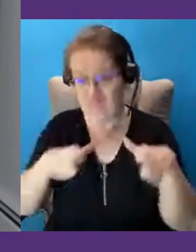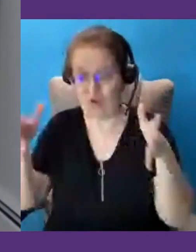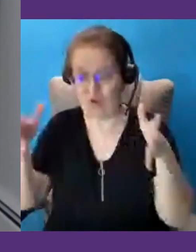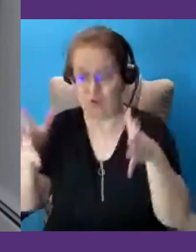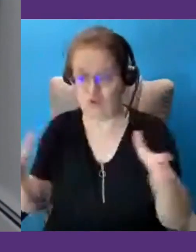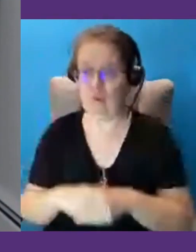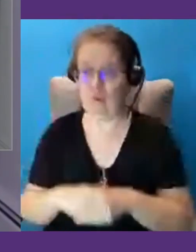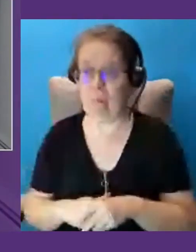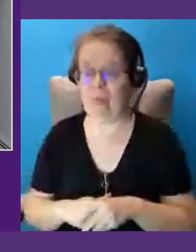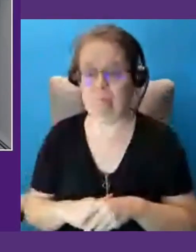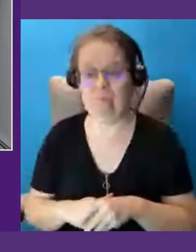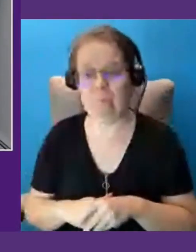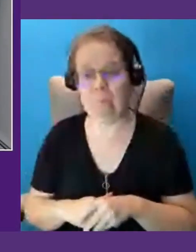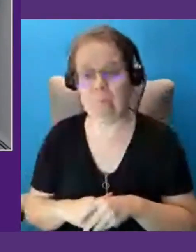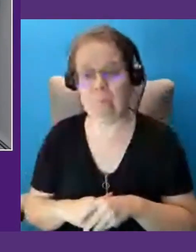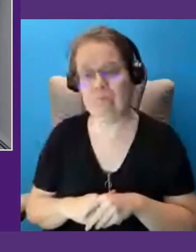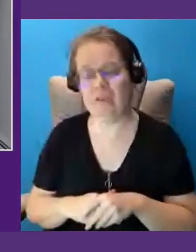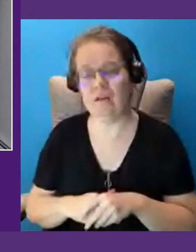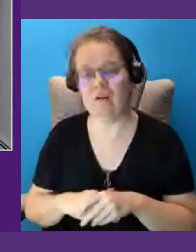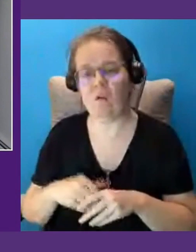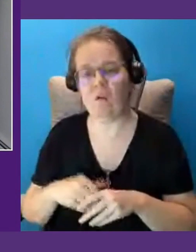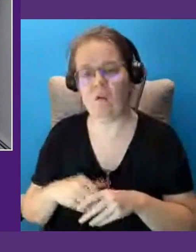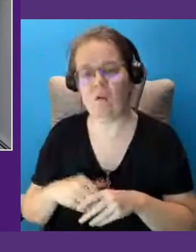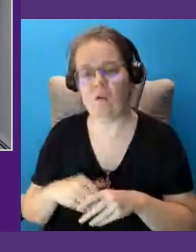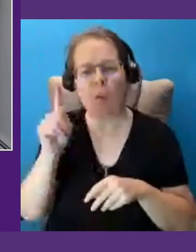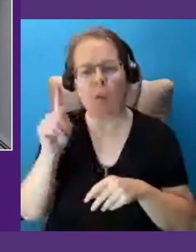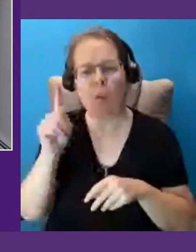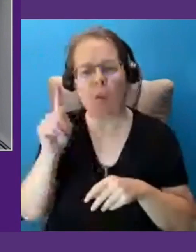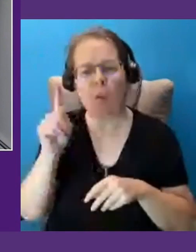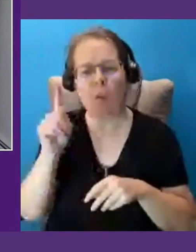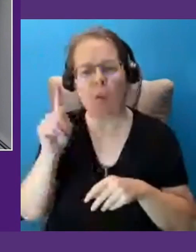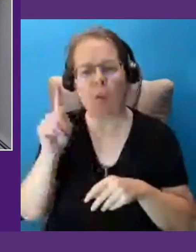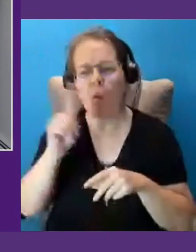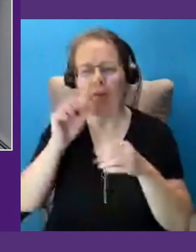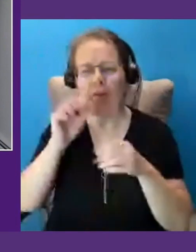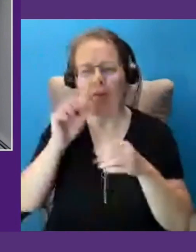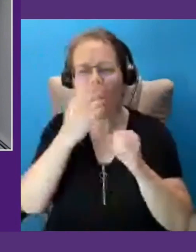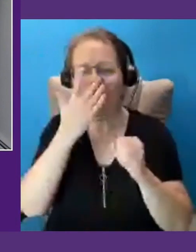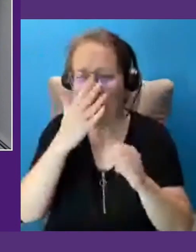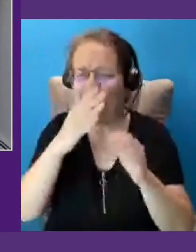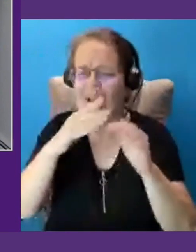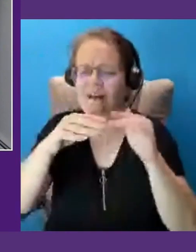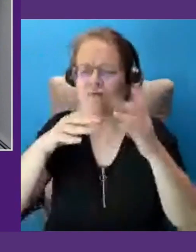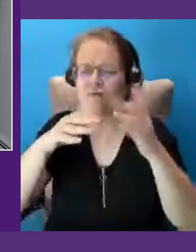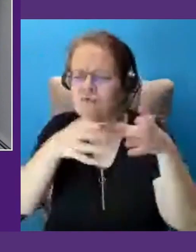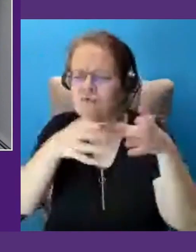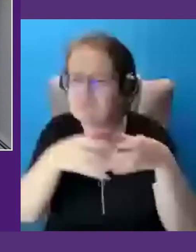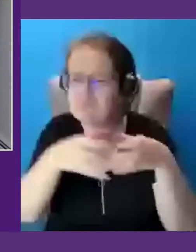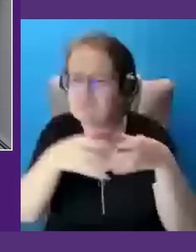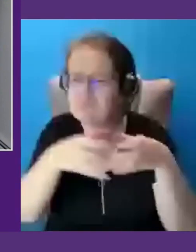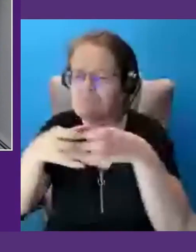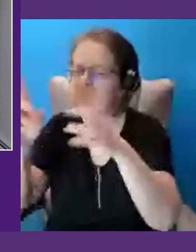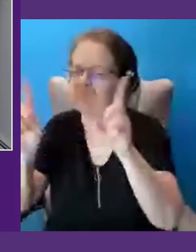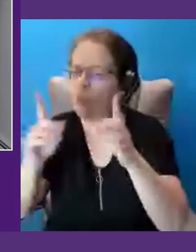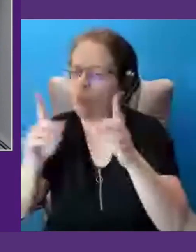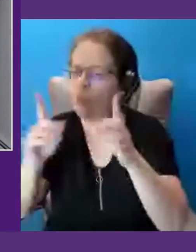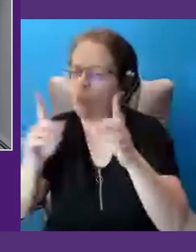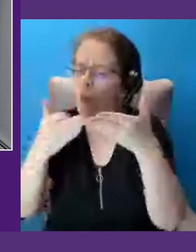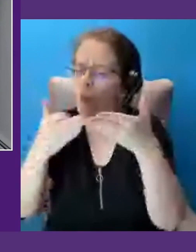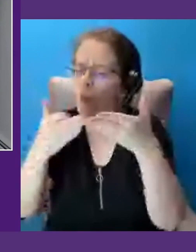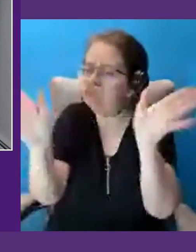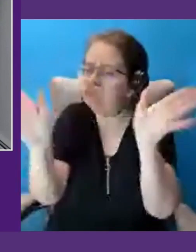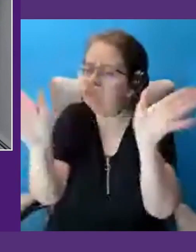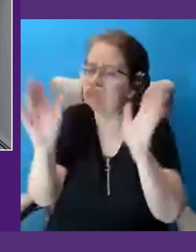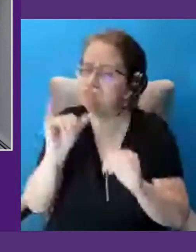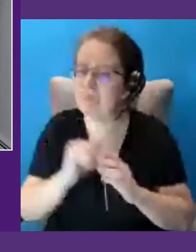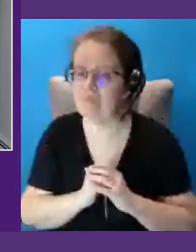Anything about the demographics and geodemographics of that in any sort of broad sense? Is that primarily US? Well,